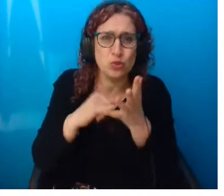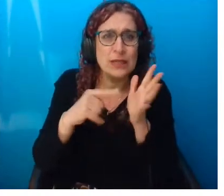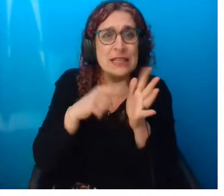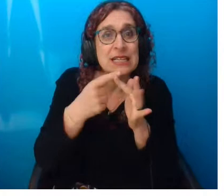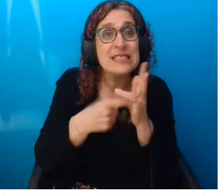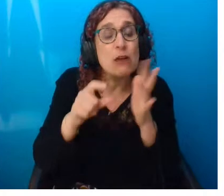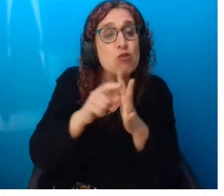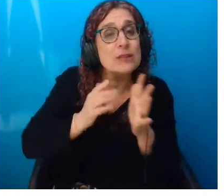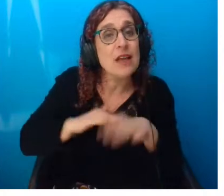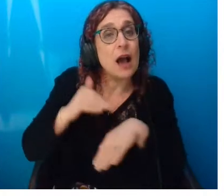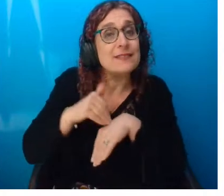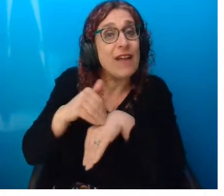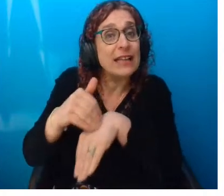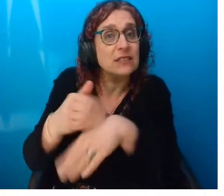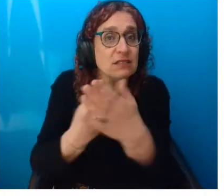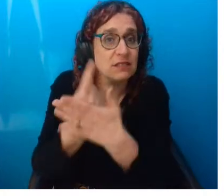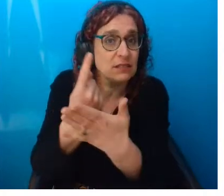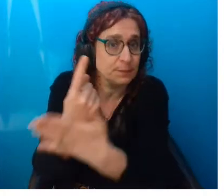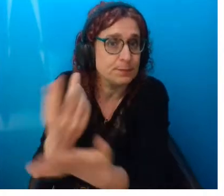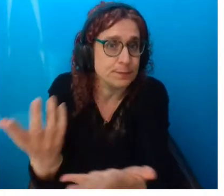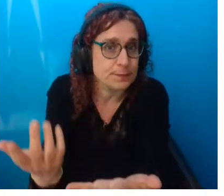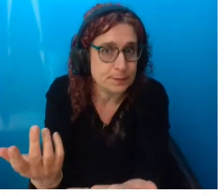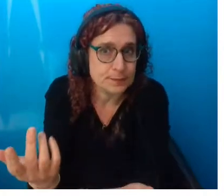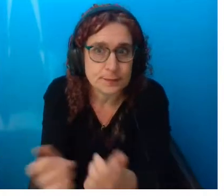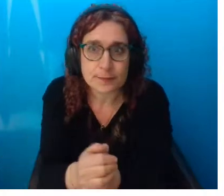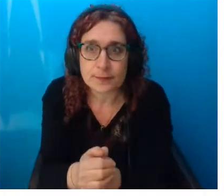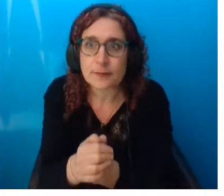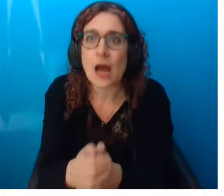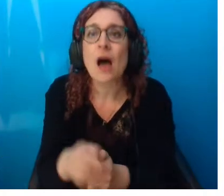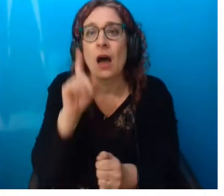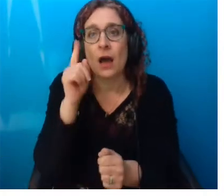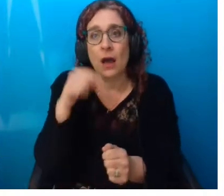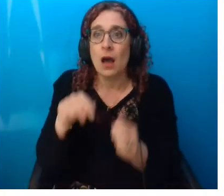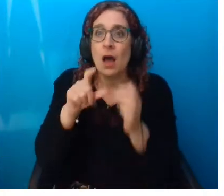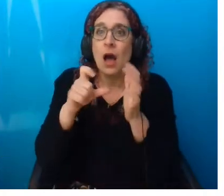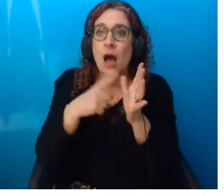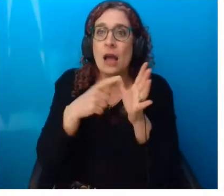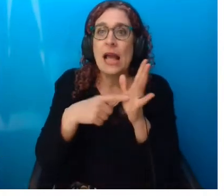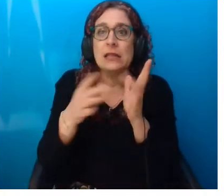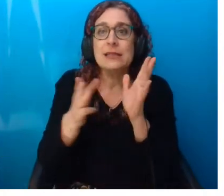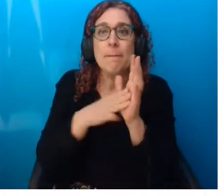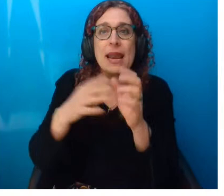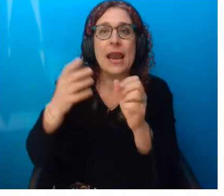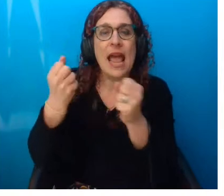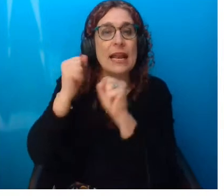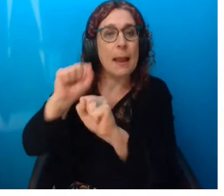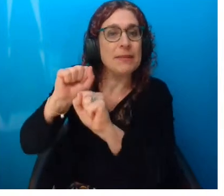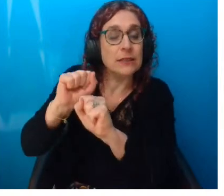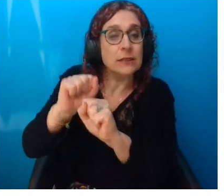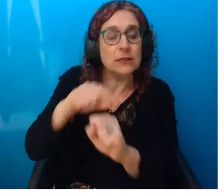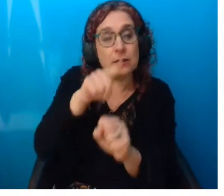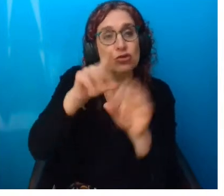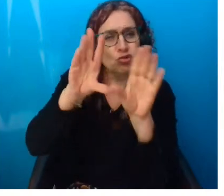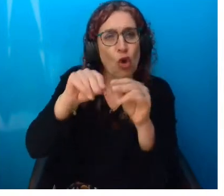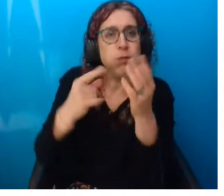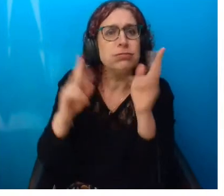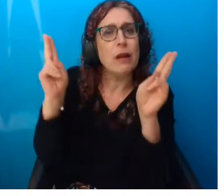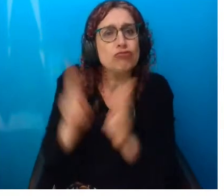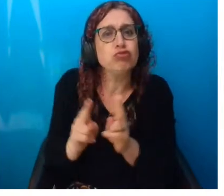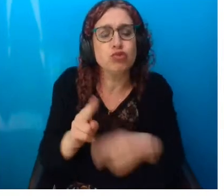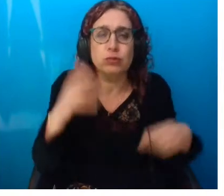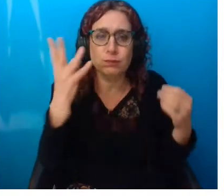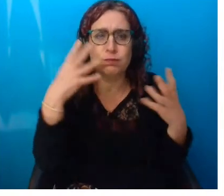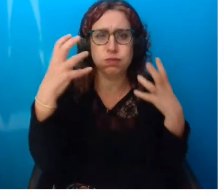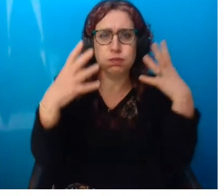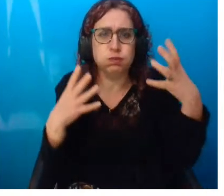effects. Calcineurin inhibitors reduce the severity and the frequency of flares, a bit like using